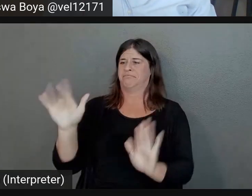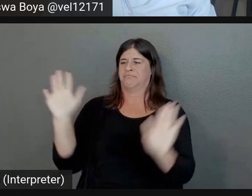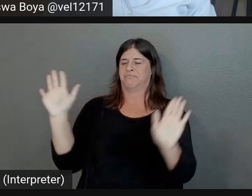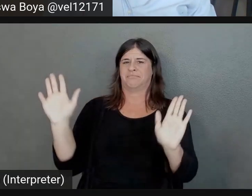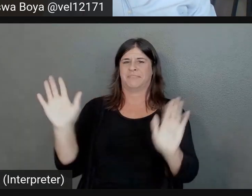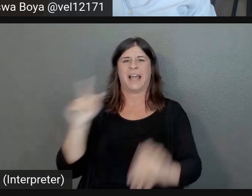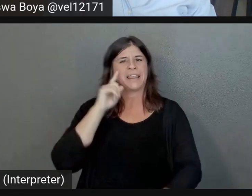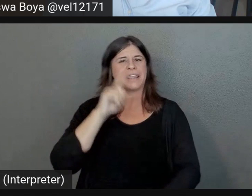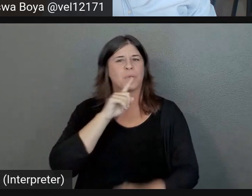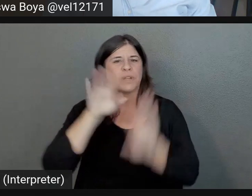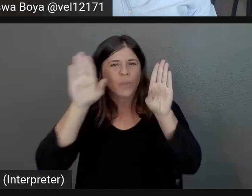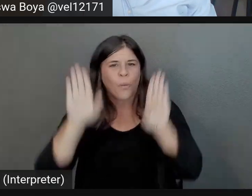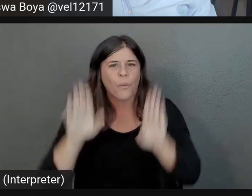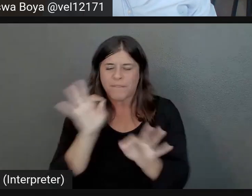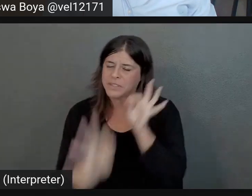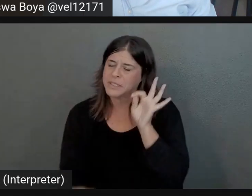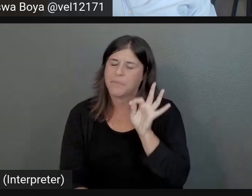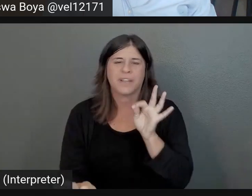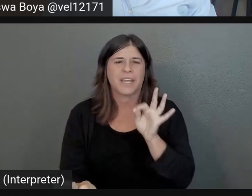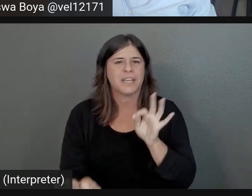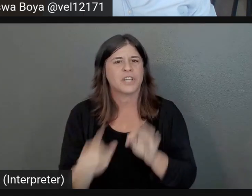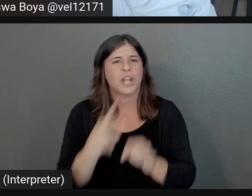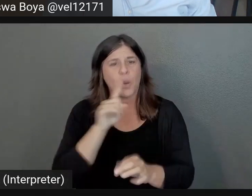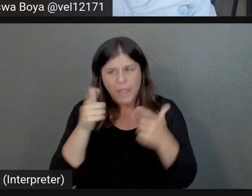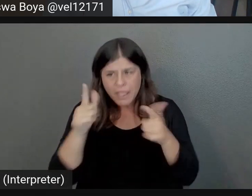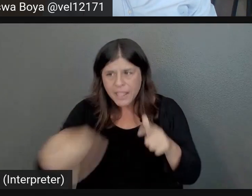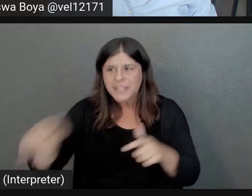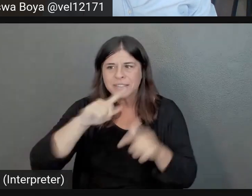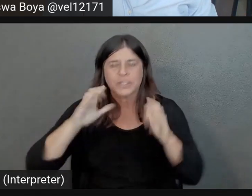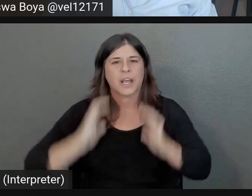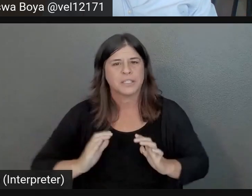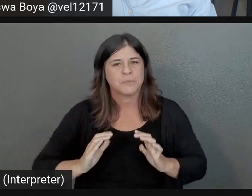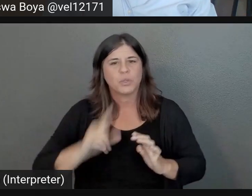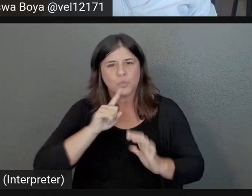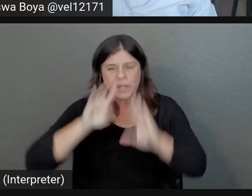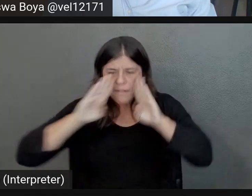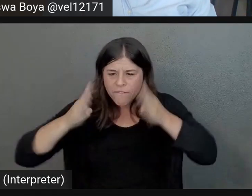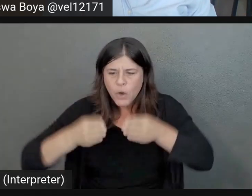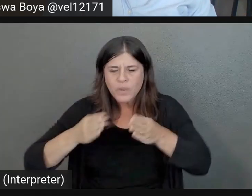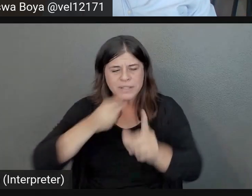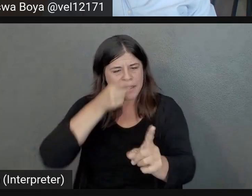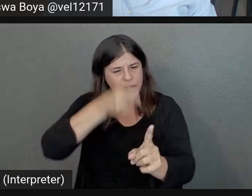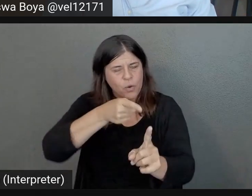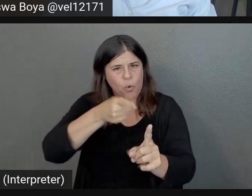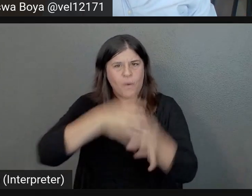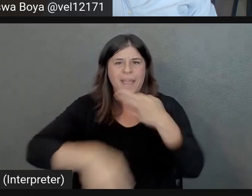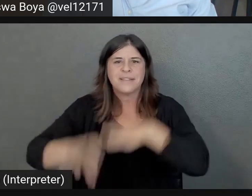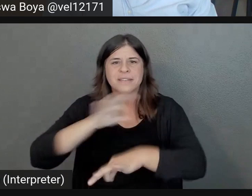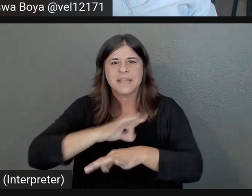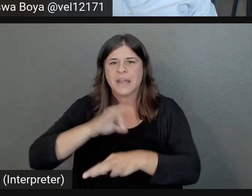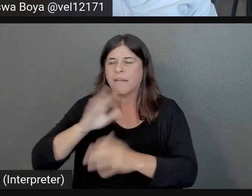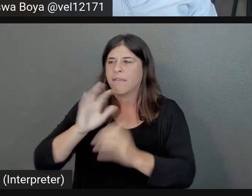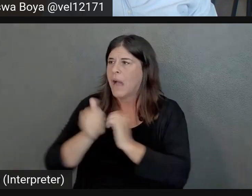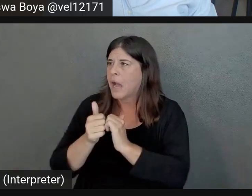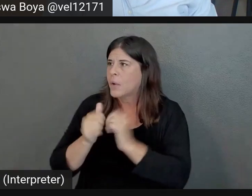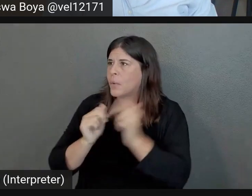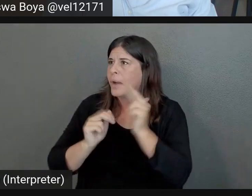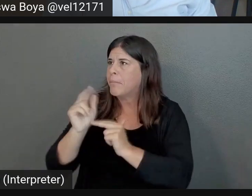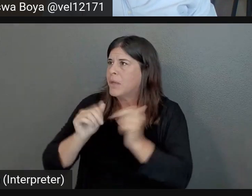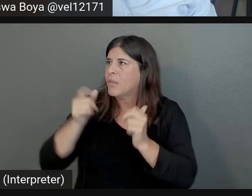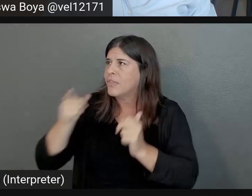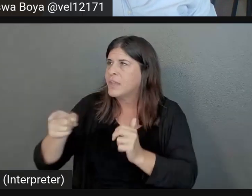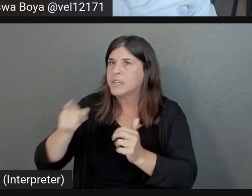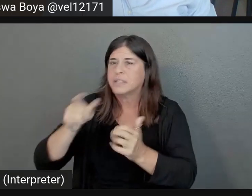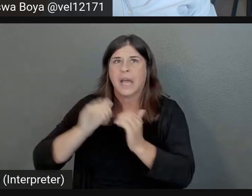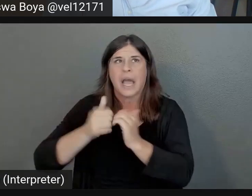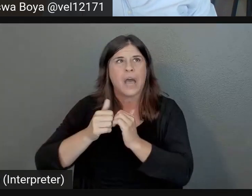a wonderful simplification, and lets our customers just focus on the target versus thinking what are the